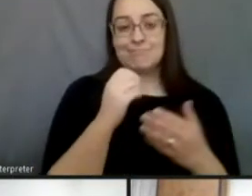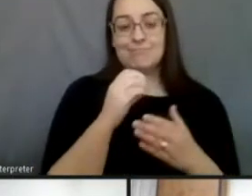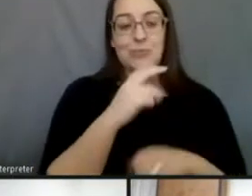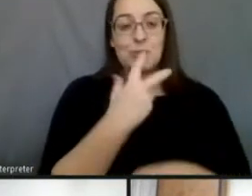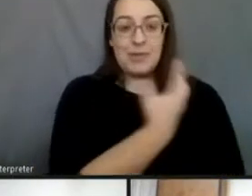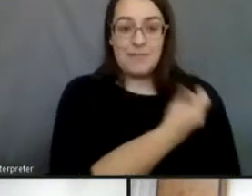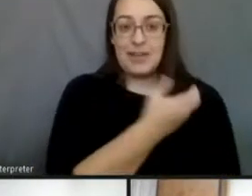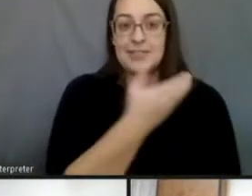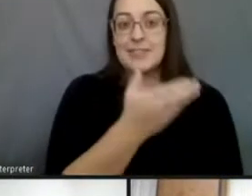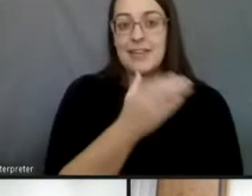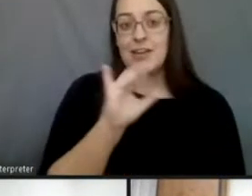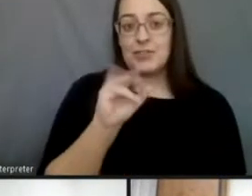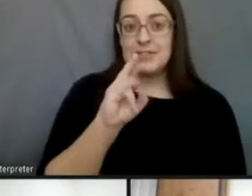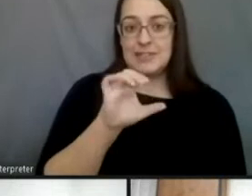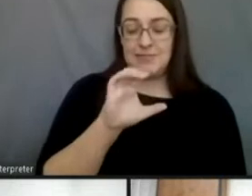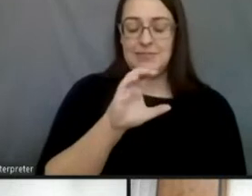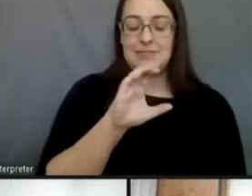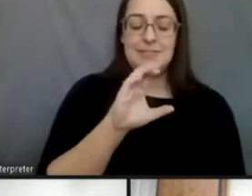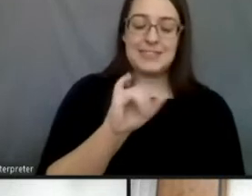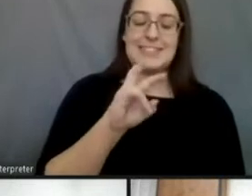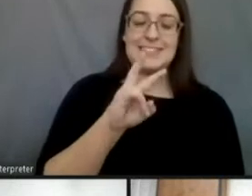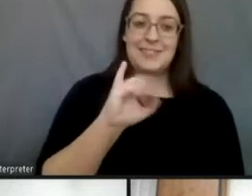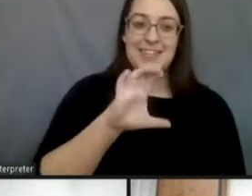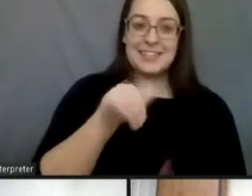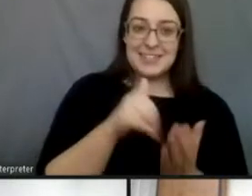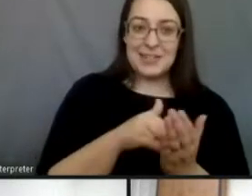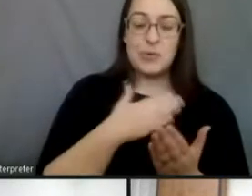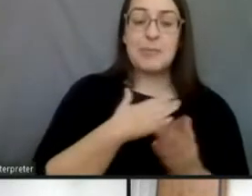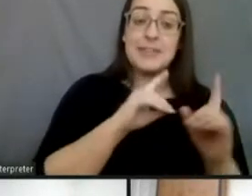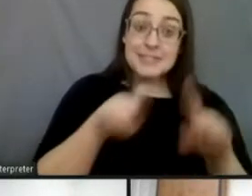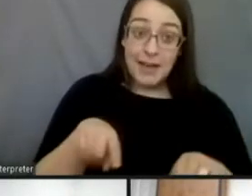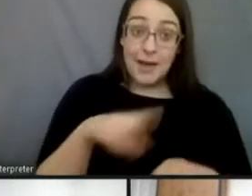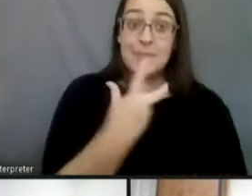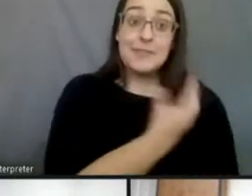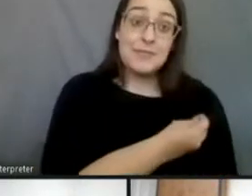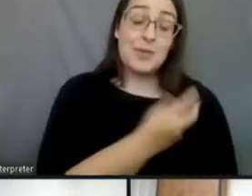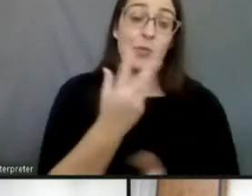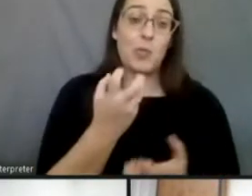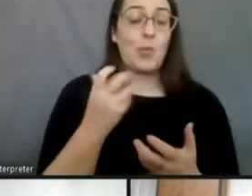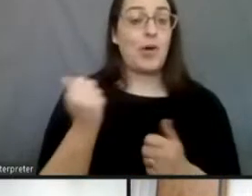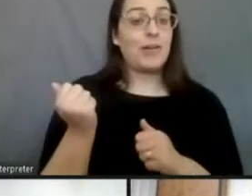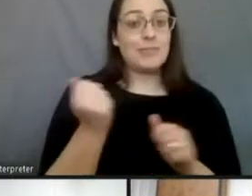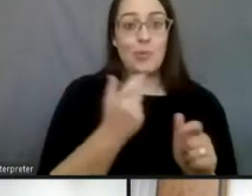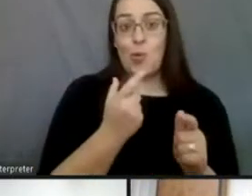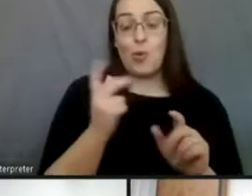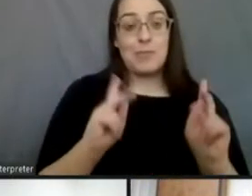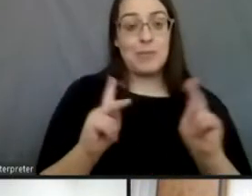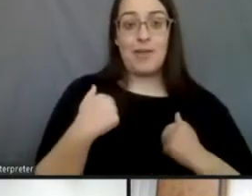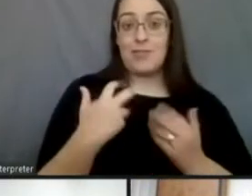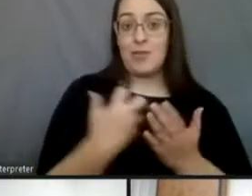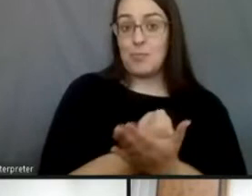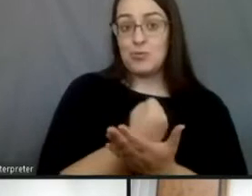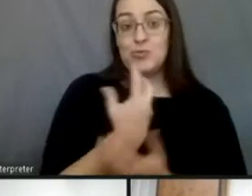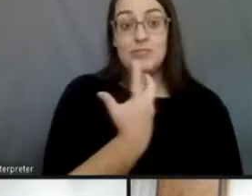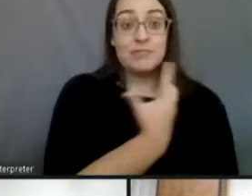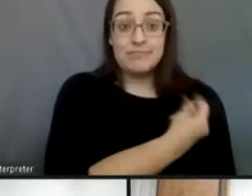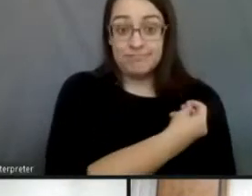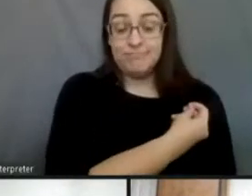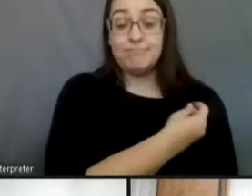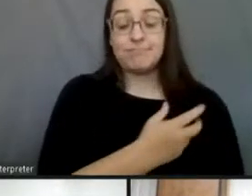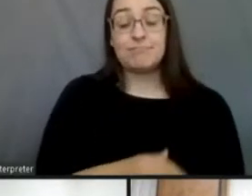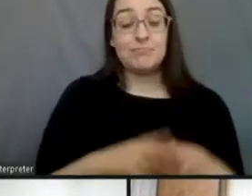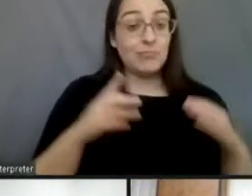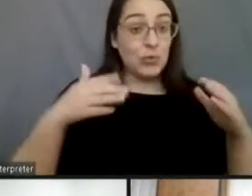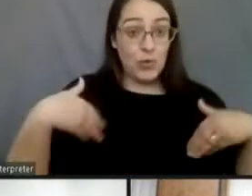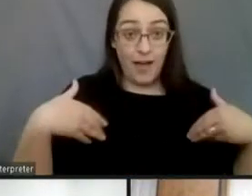Center. But so please come and be vaccinated. We want every opportunity for people to have their vaccine. If